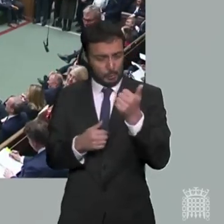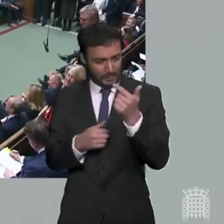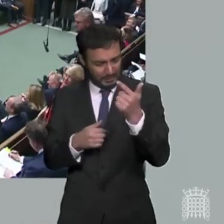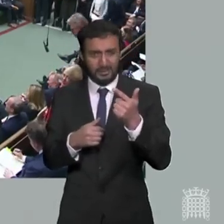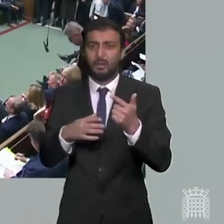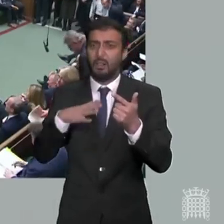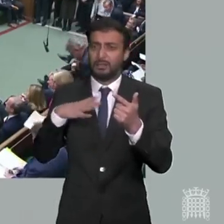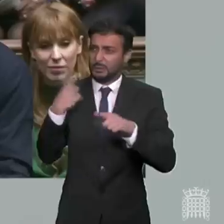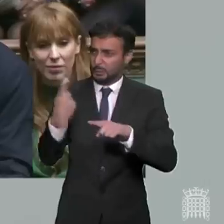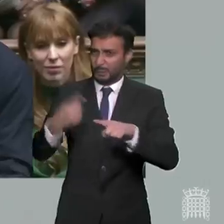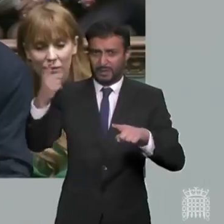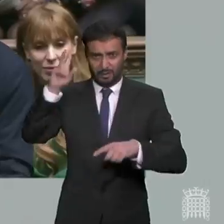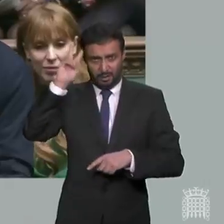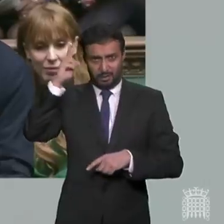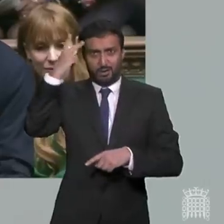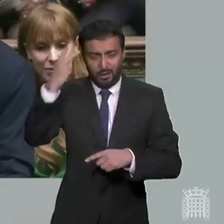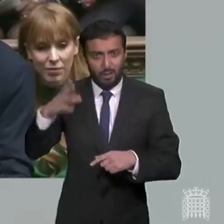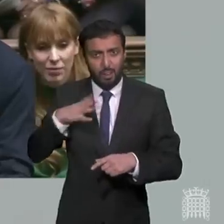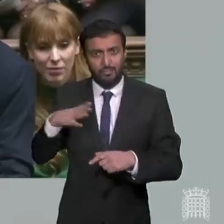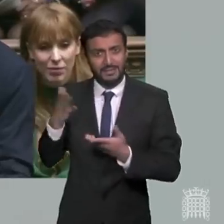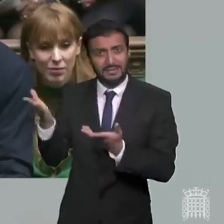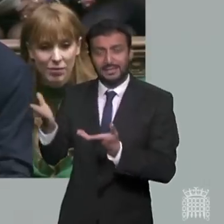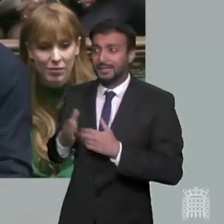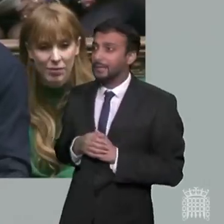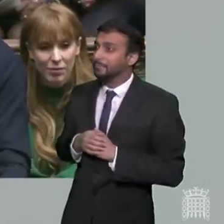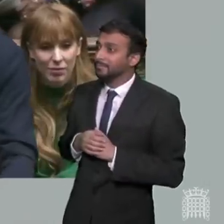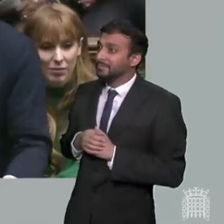Mr. Speaker, he's forgotten.